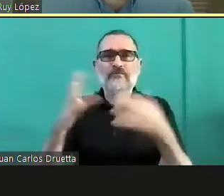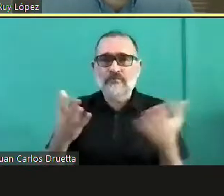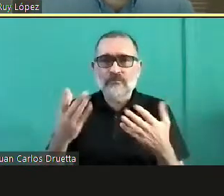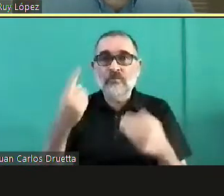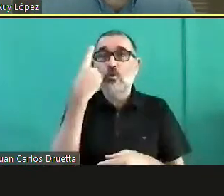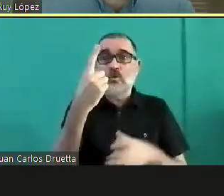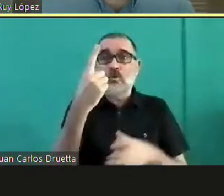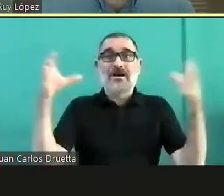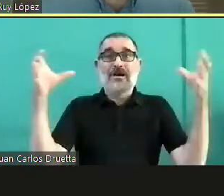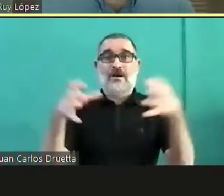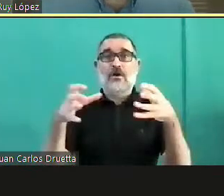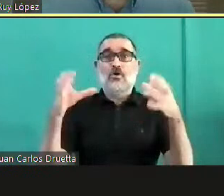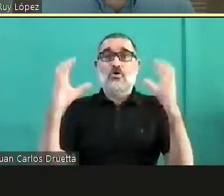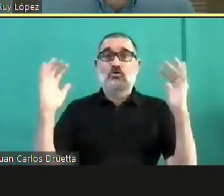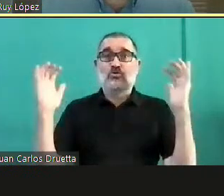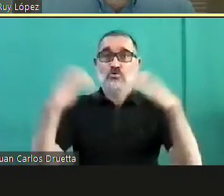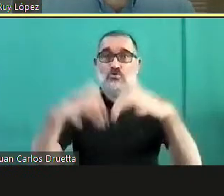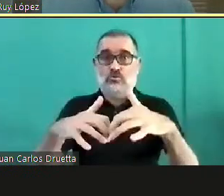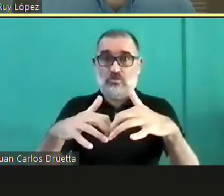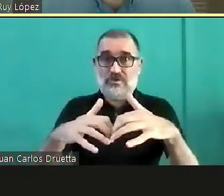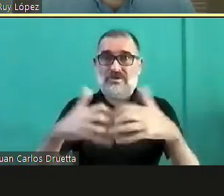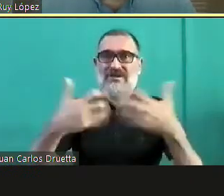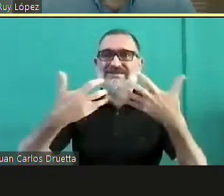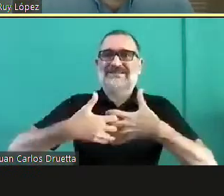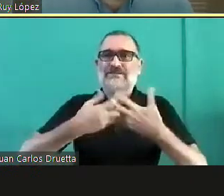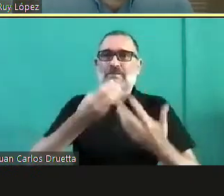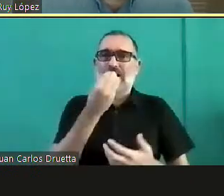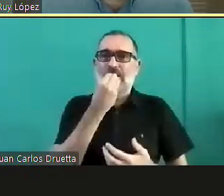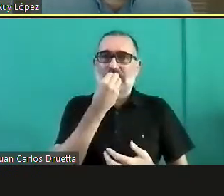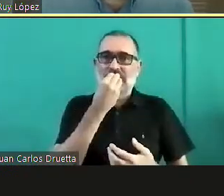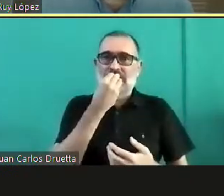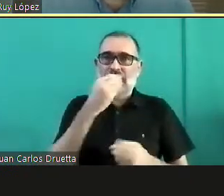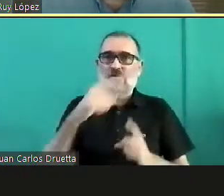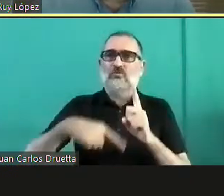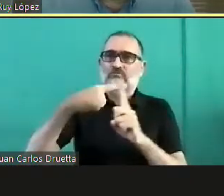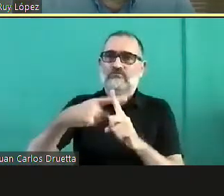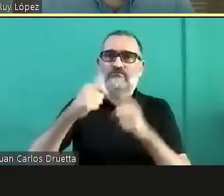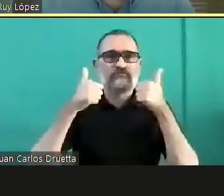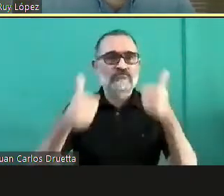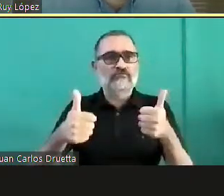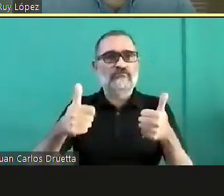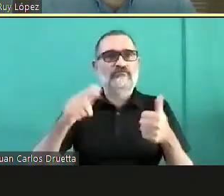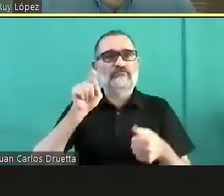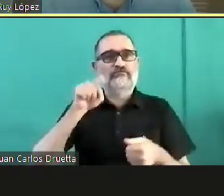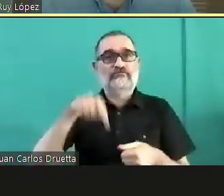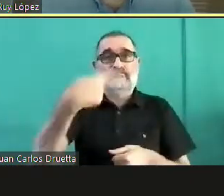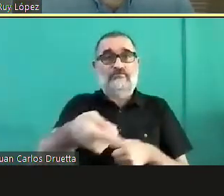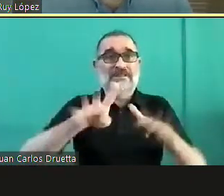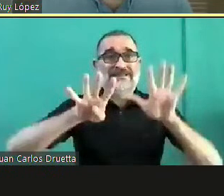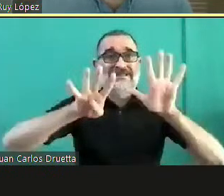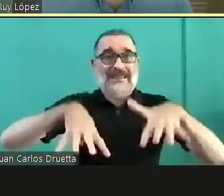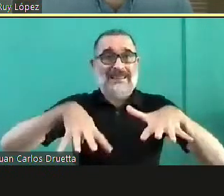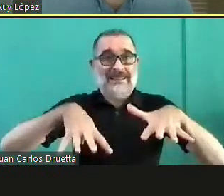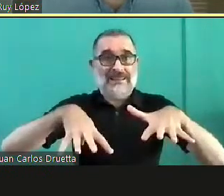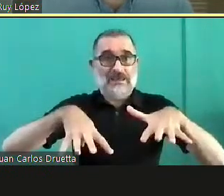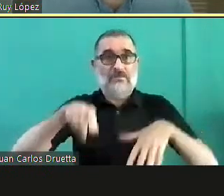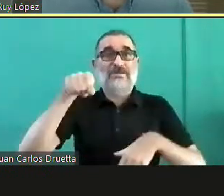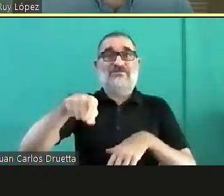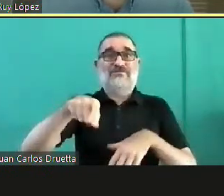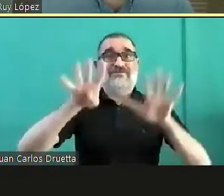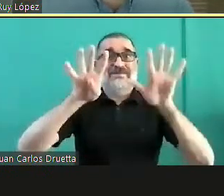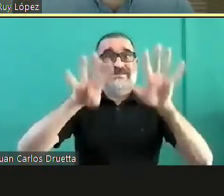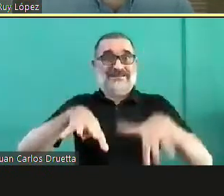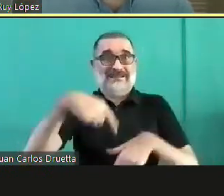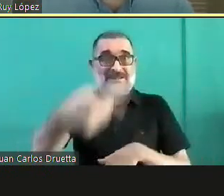also invite the region to have specific regional partnerships, because the summit is a